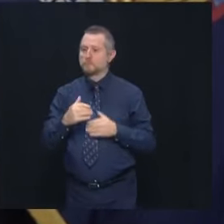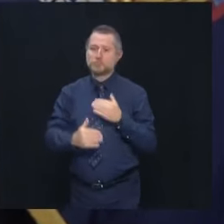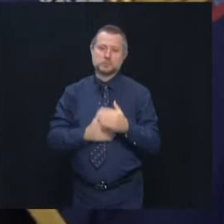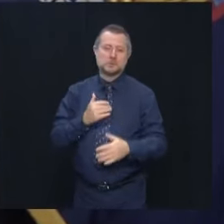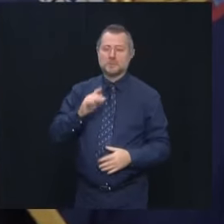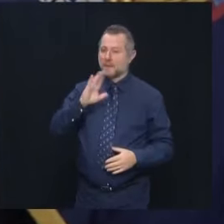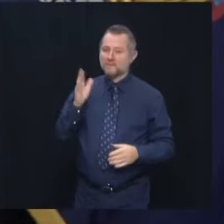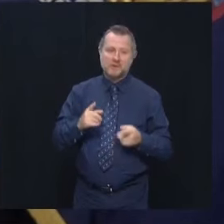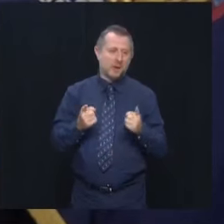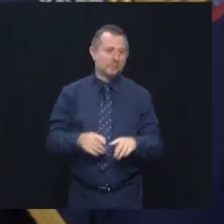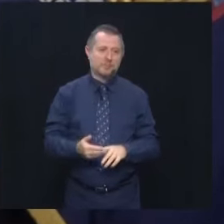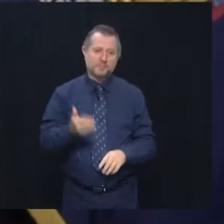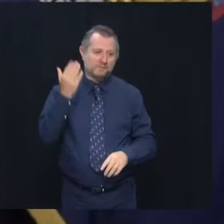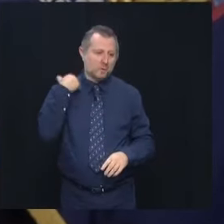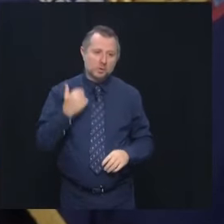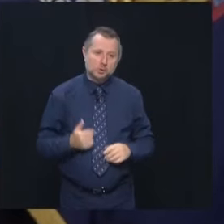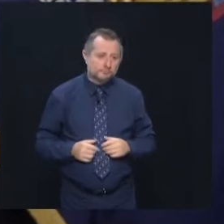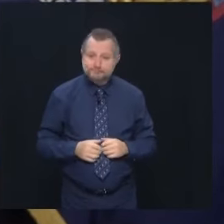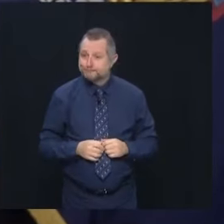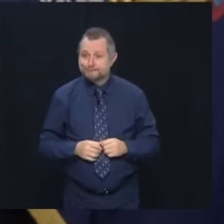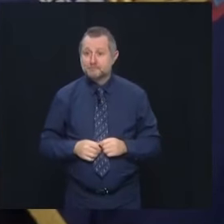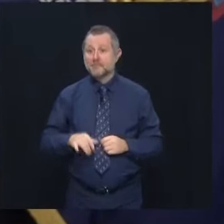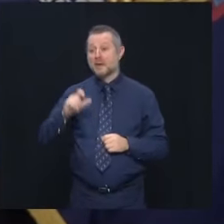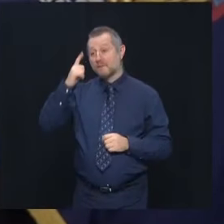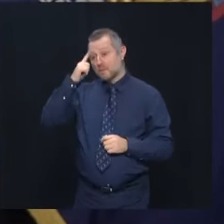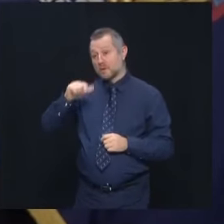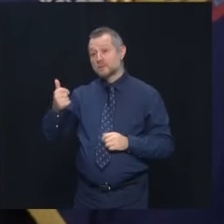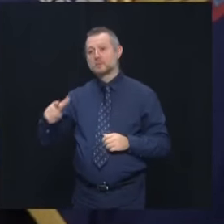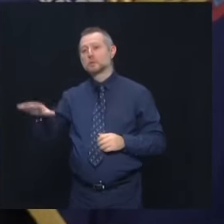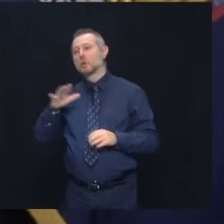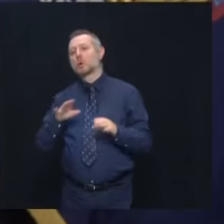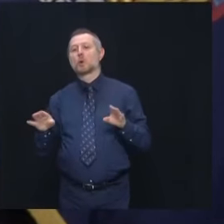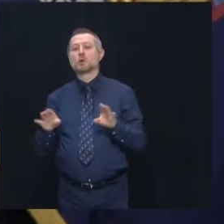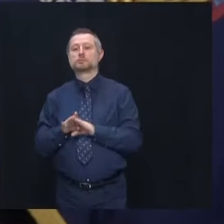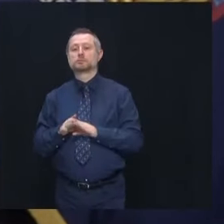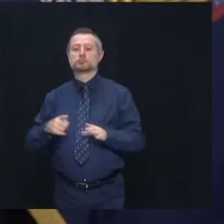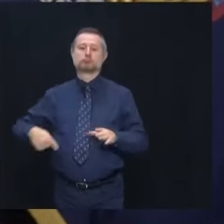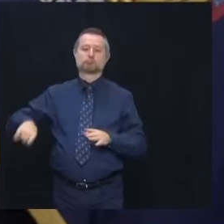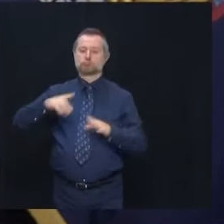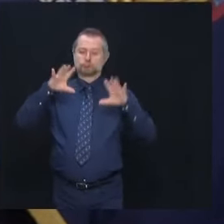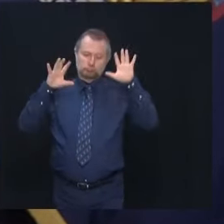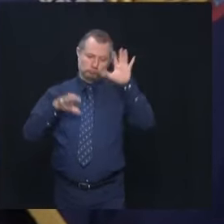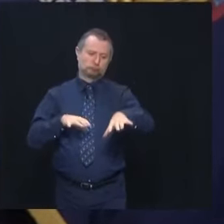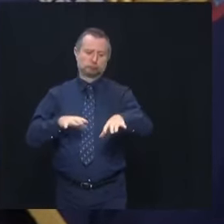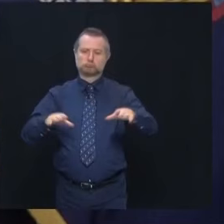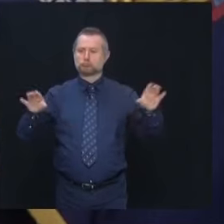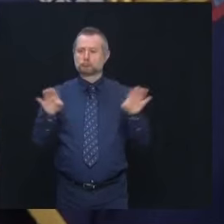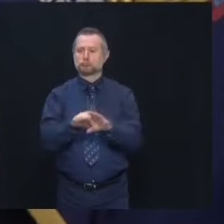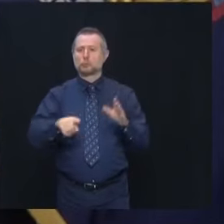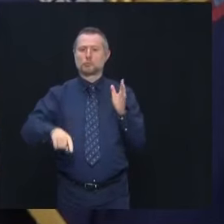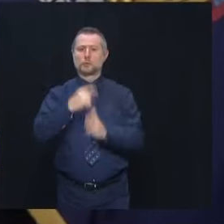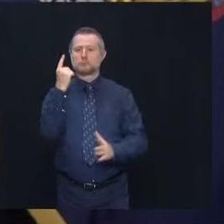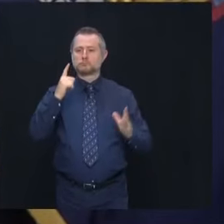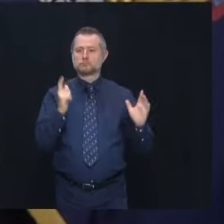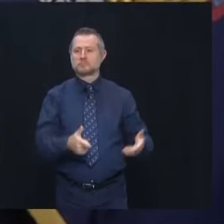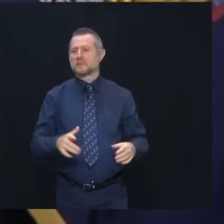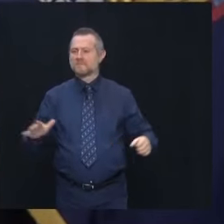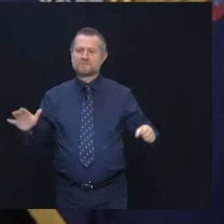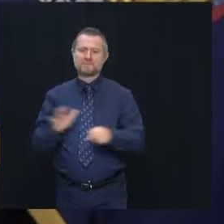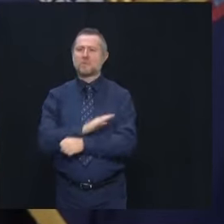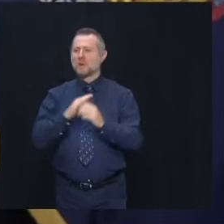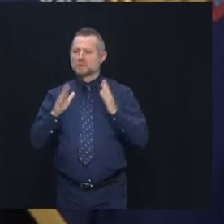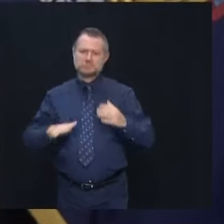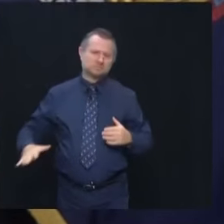Every other government closes subdivisions, the entire city, the entire county.